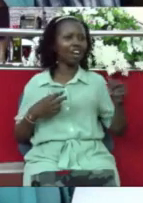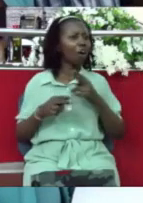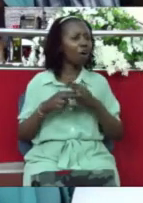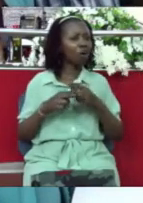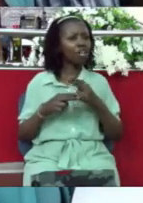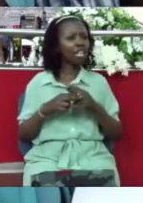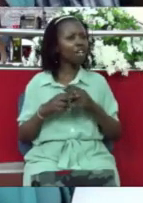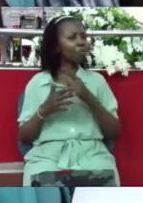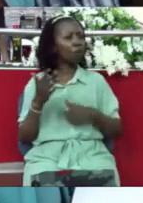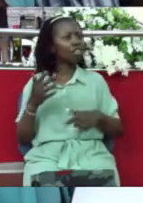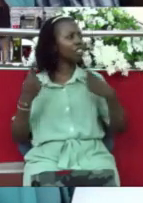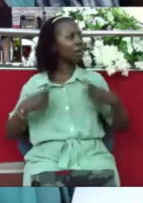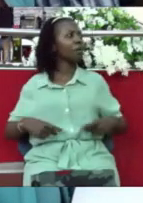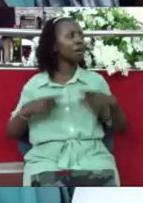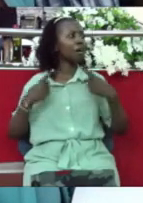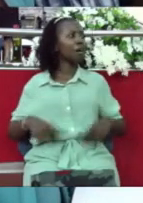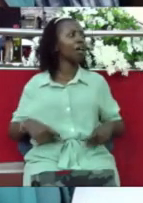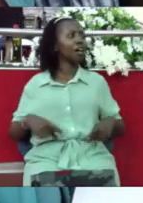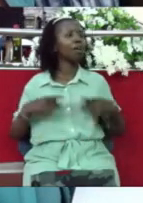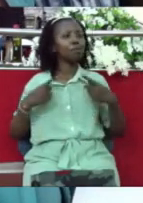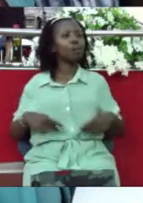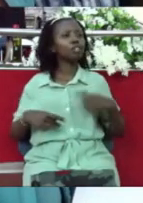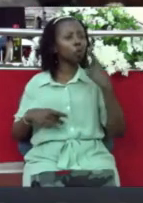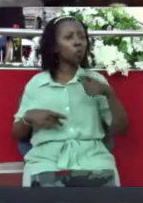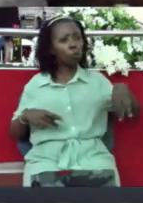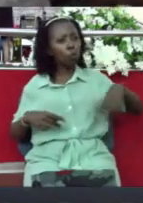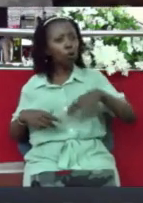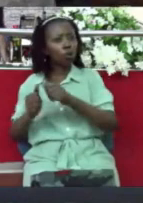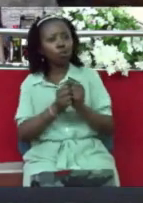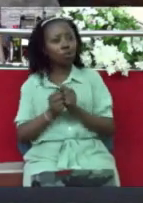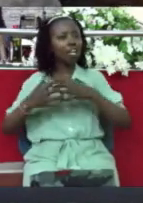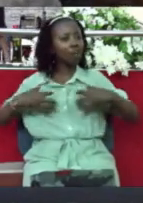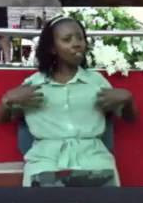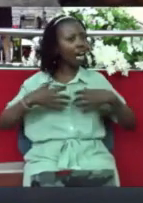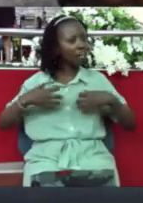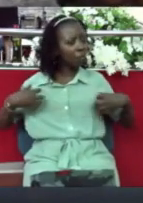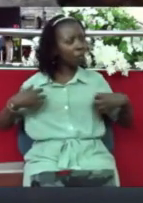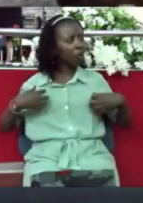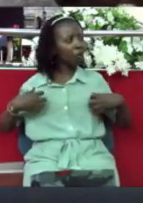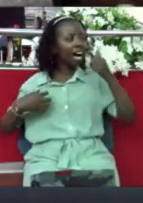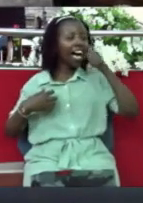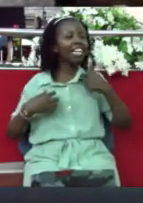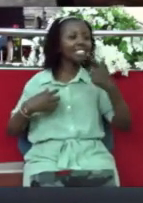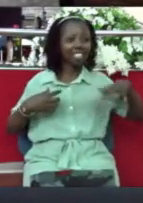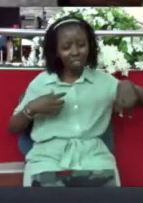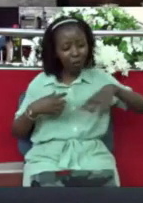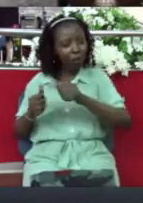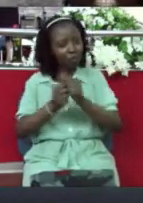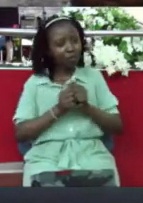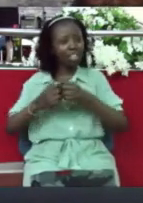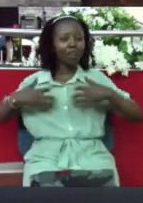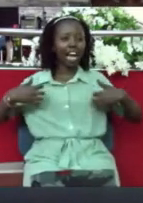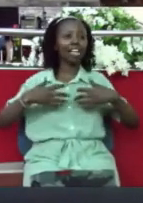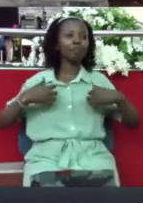a donkey? Eh? Rider. No, Alice is saying anaye walk nayo. Okay. The one who walks with it. But